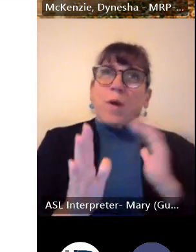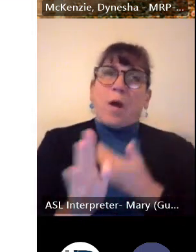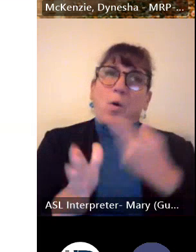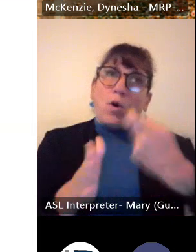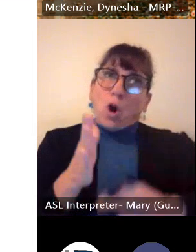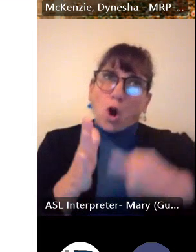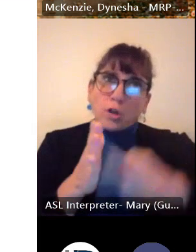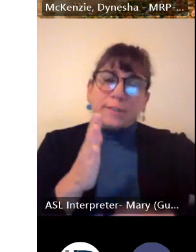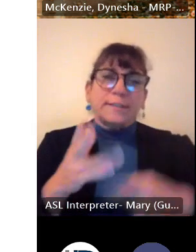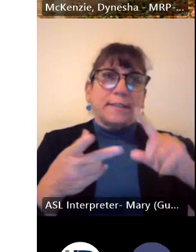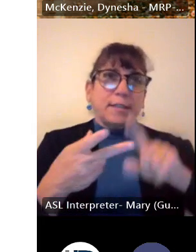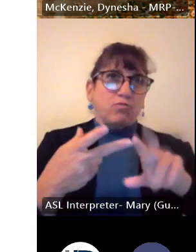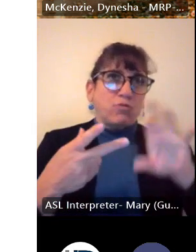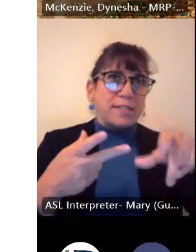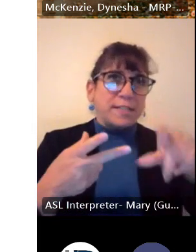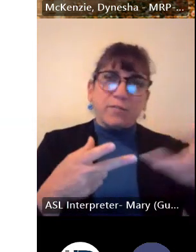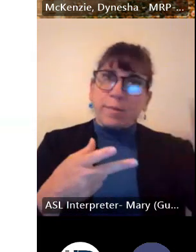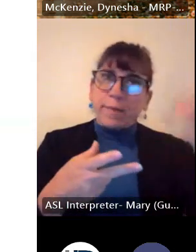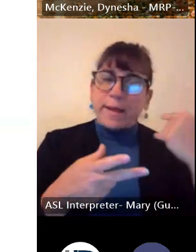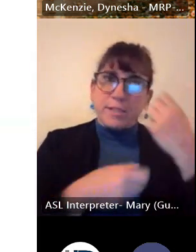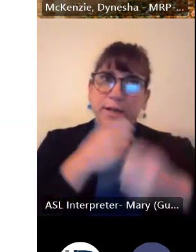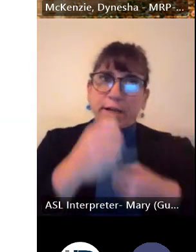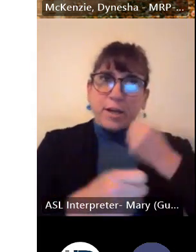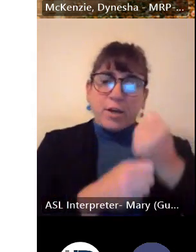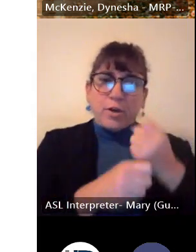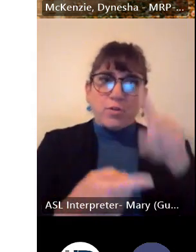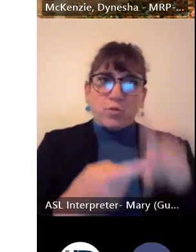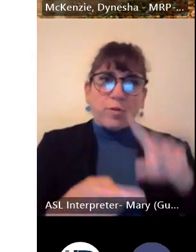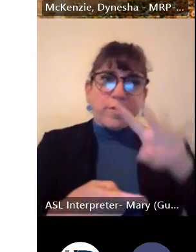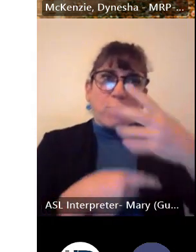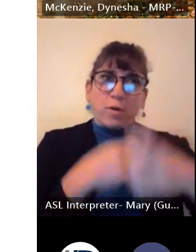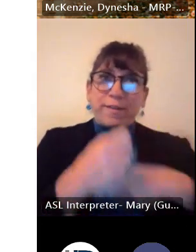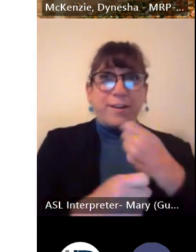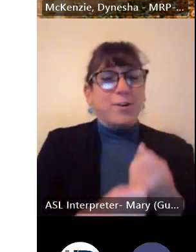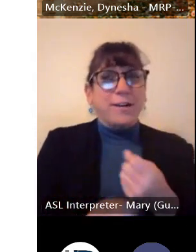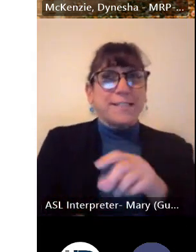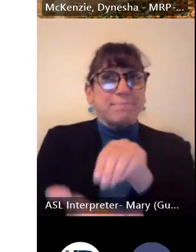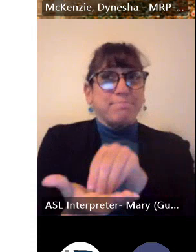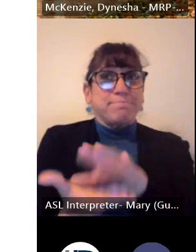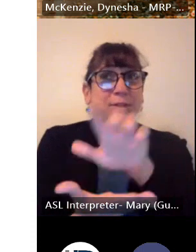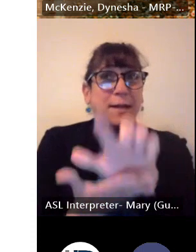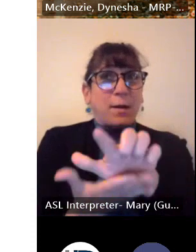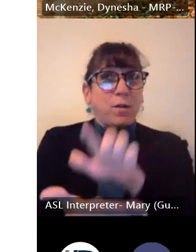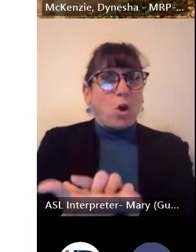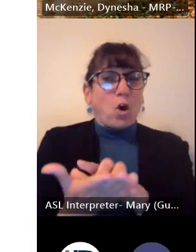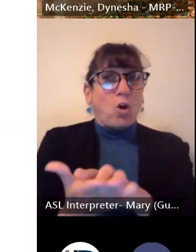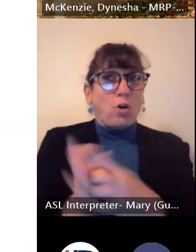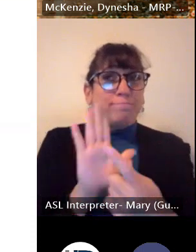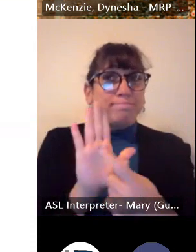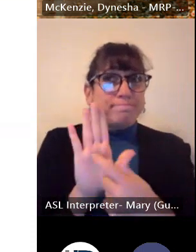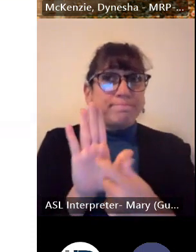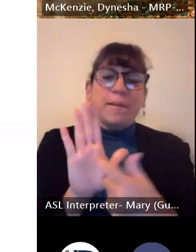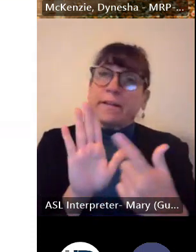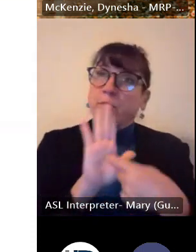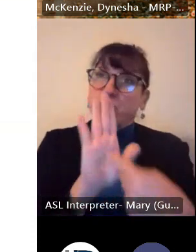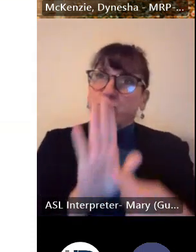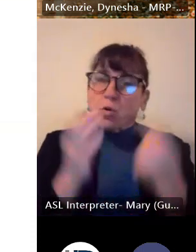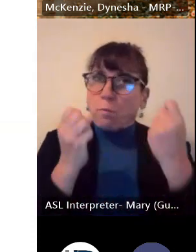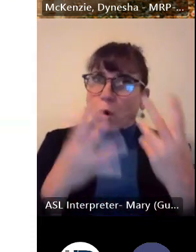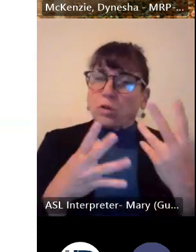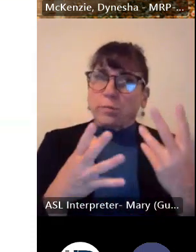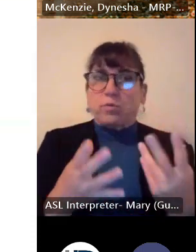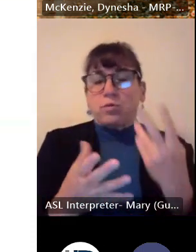receipts for the past year through the 4th year. Again, it's in statute that we are showing multiple fiscal years when we submit